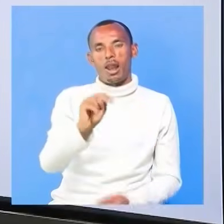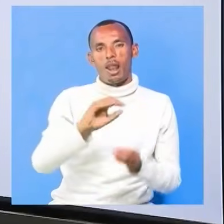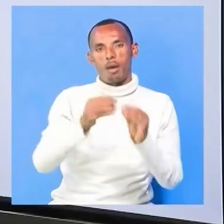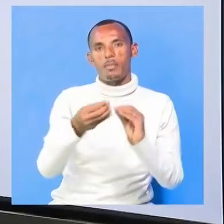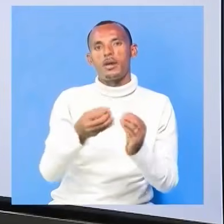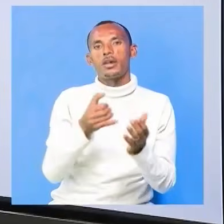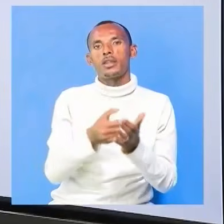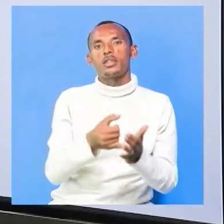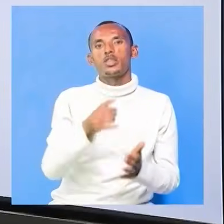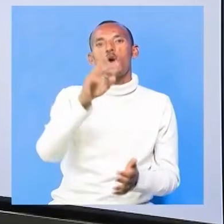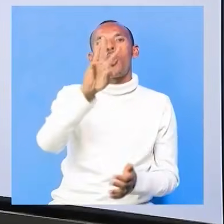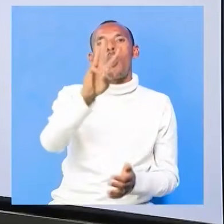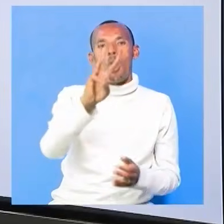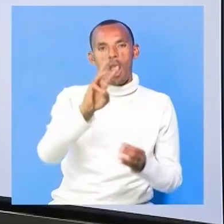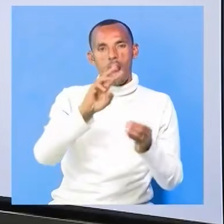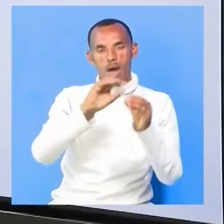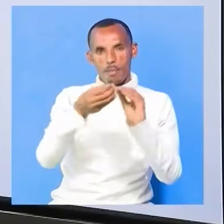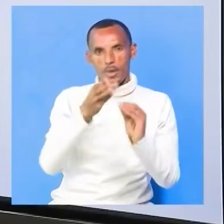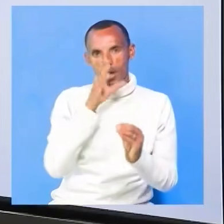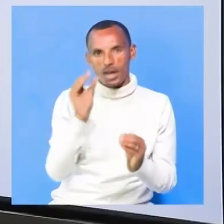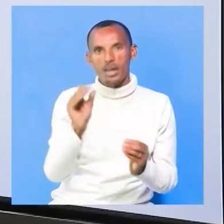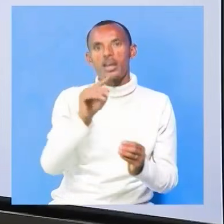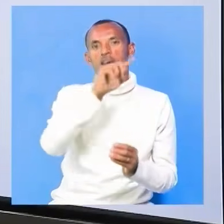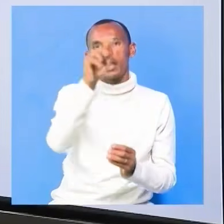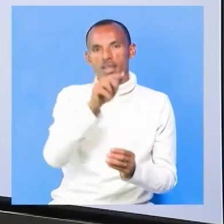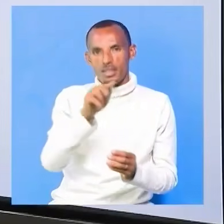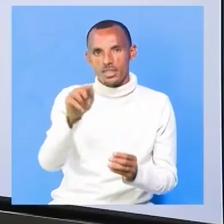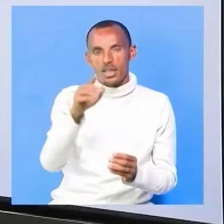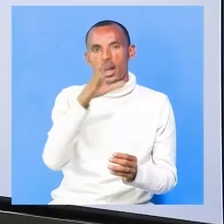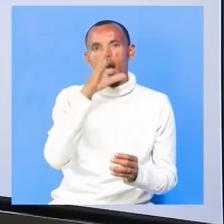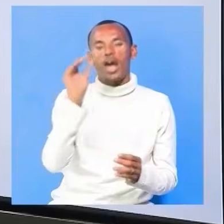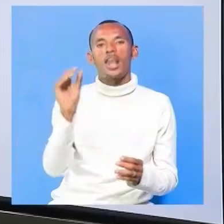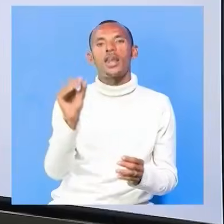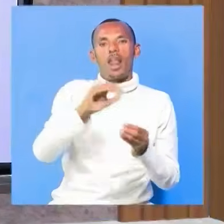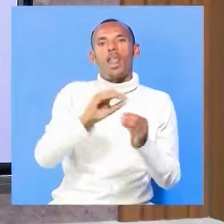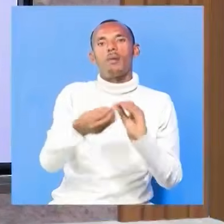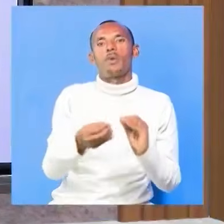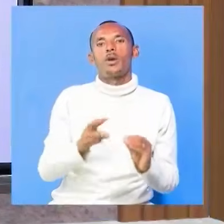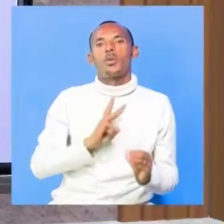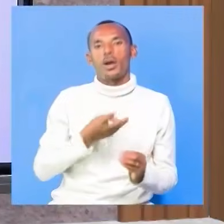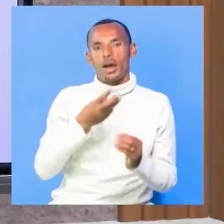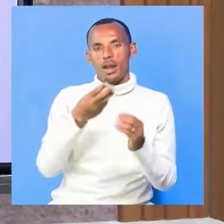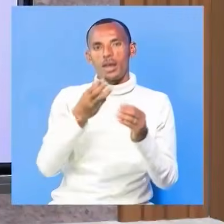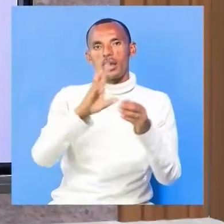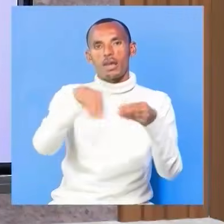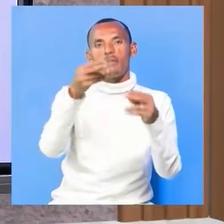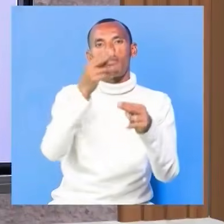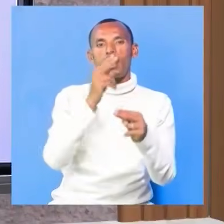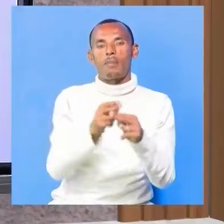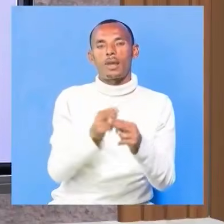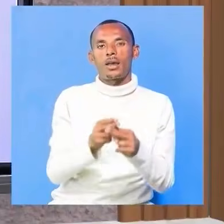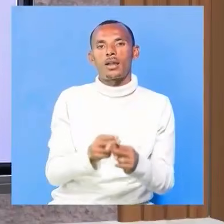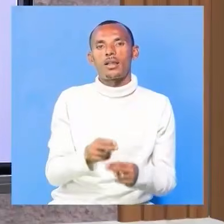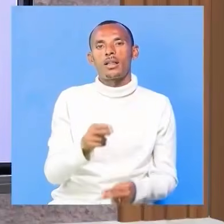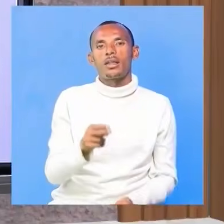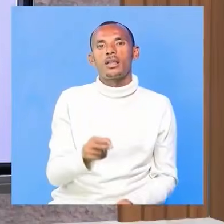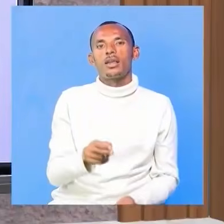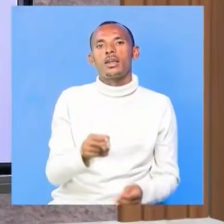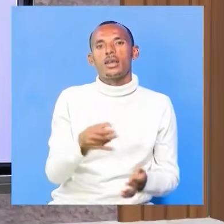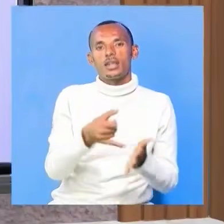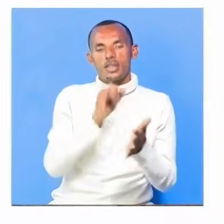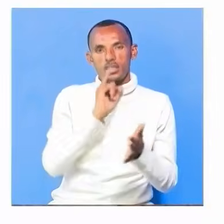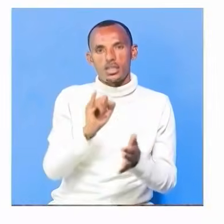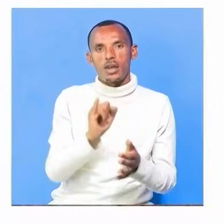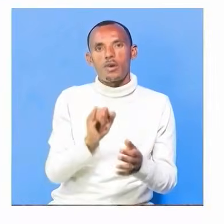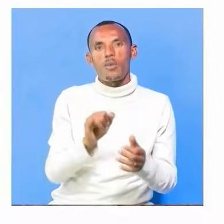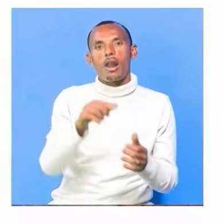whole number. It's integer. It's rational number. So we can give naming